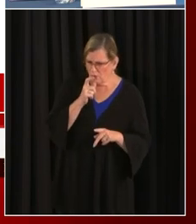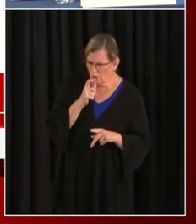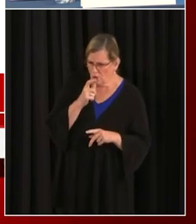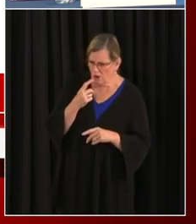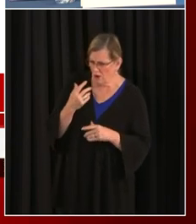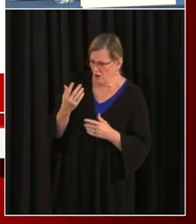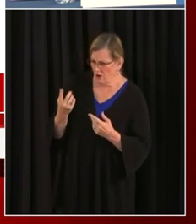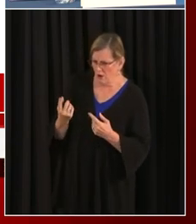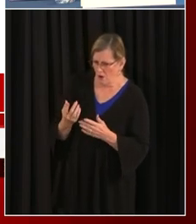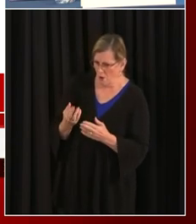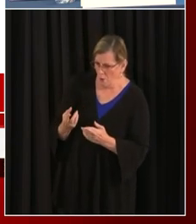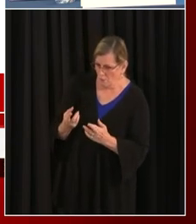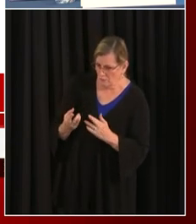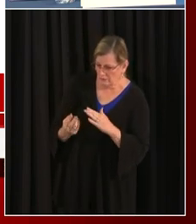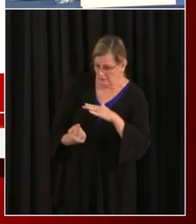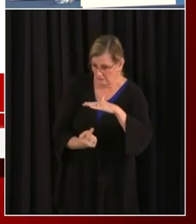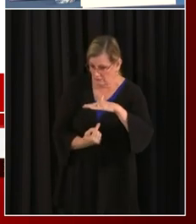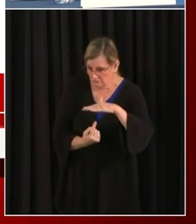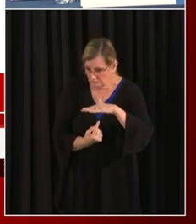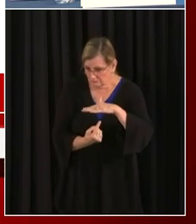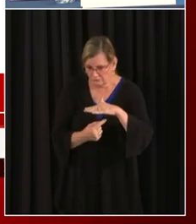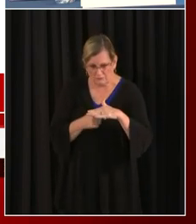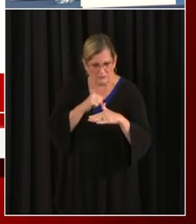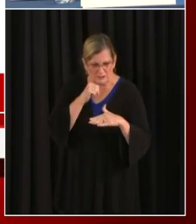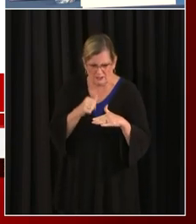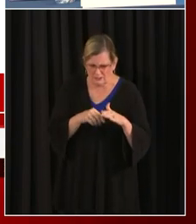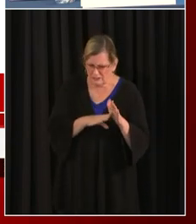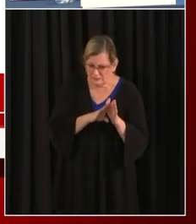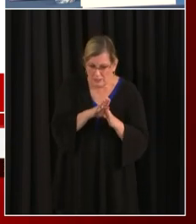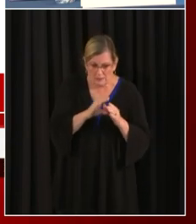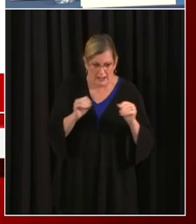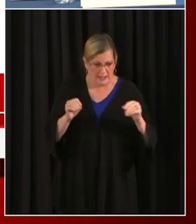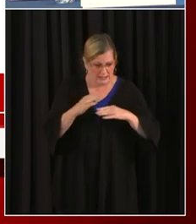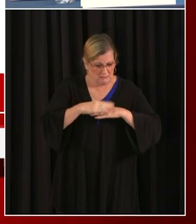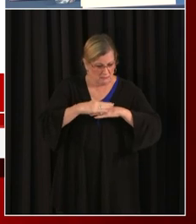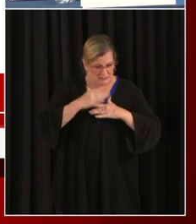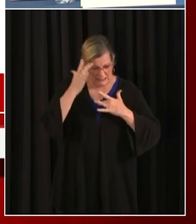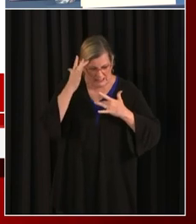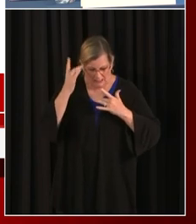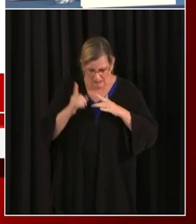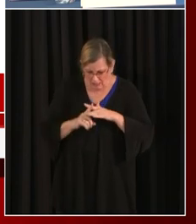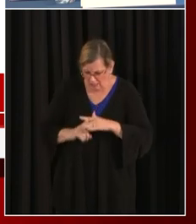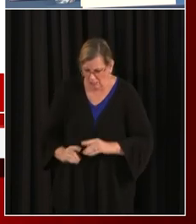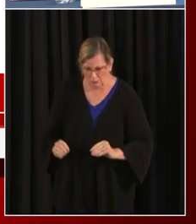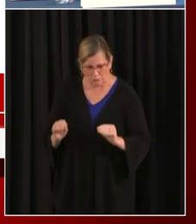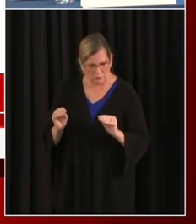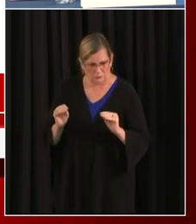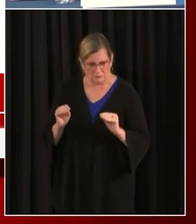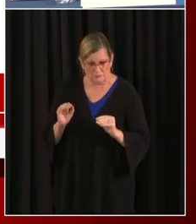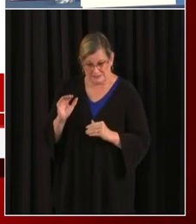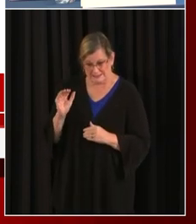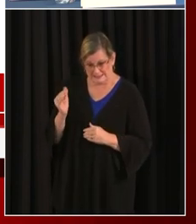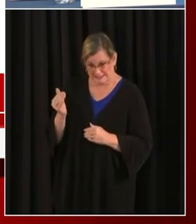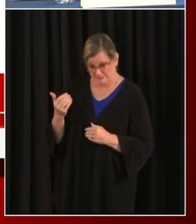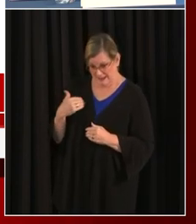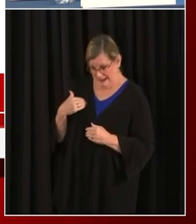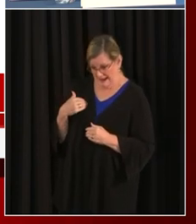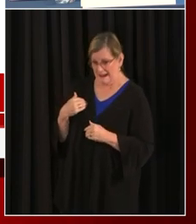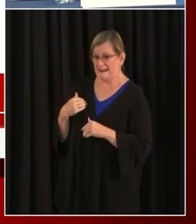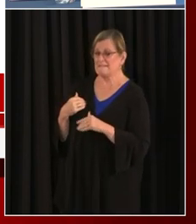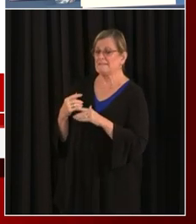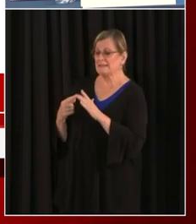and is in quarantine if they do not develop any symptoms during quarantine. Similarly, if someone develops symptoms